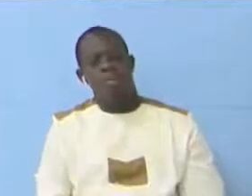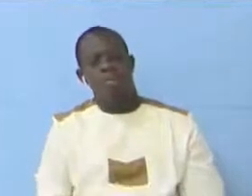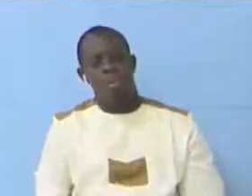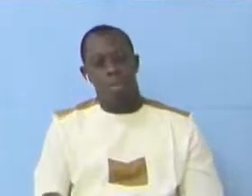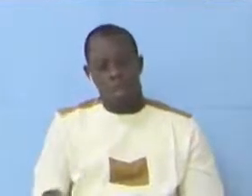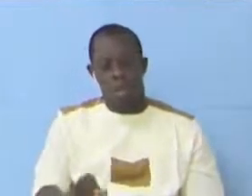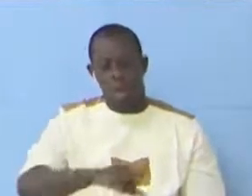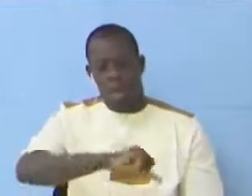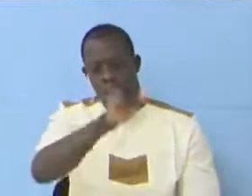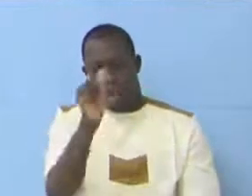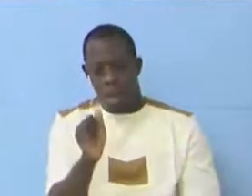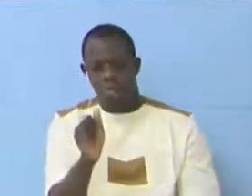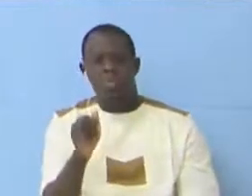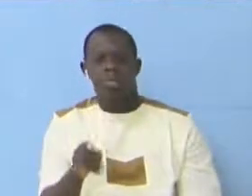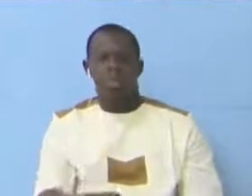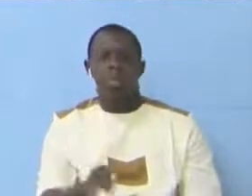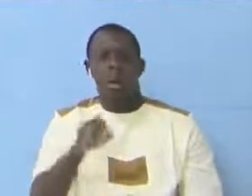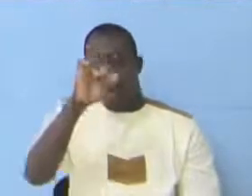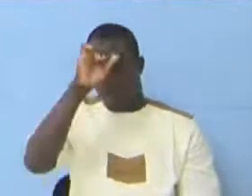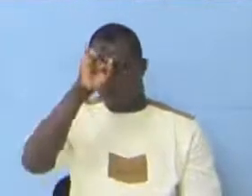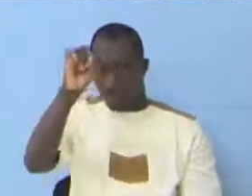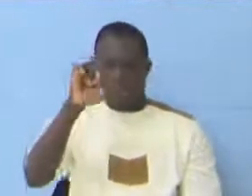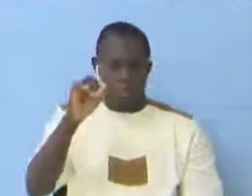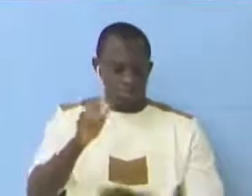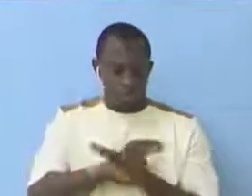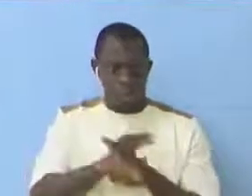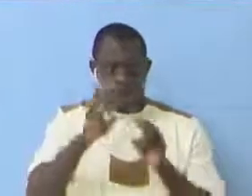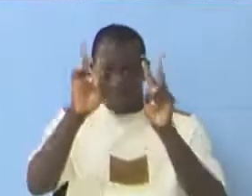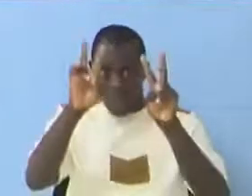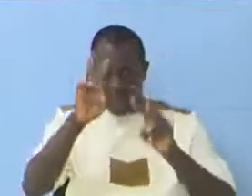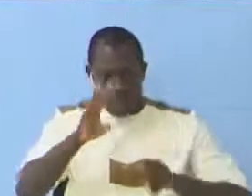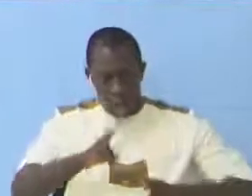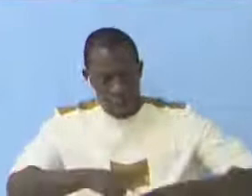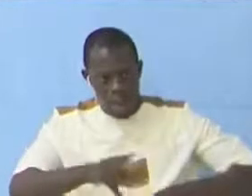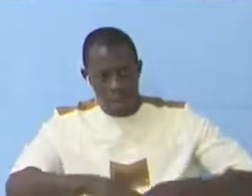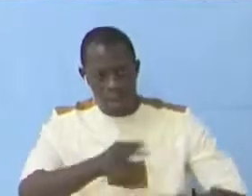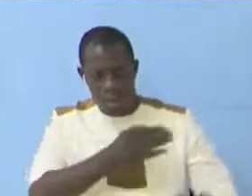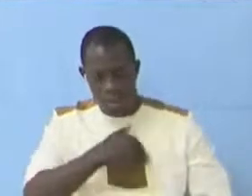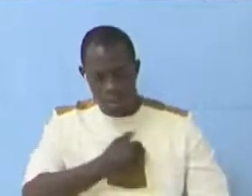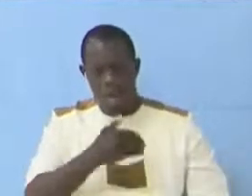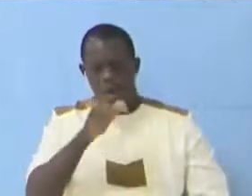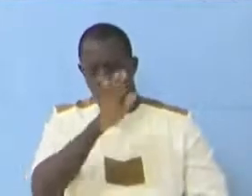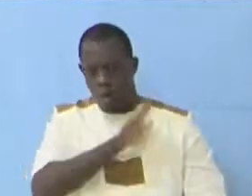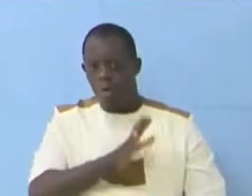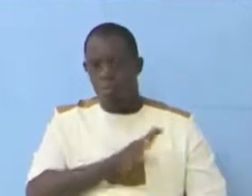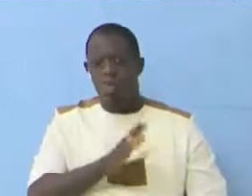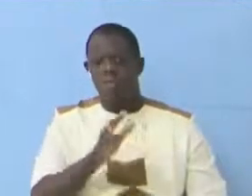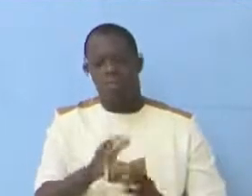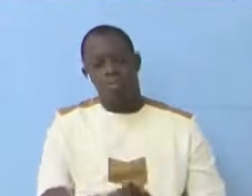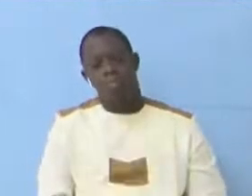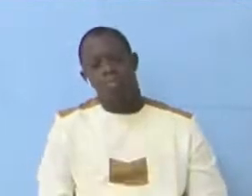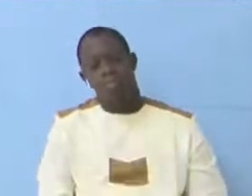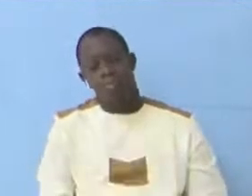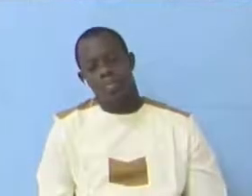And the presidential treatment victims as well. Imam,